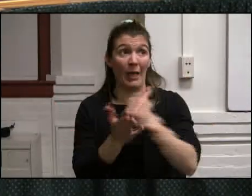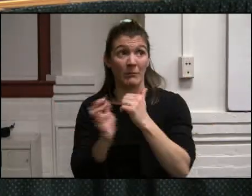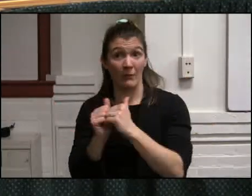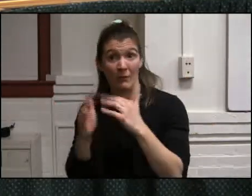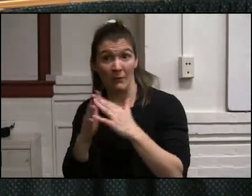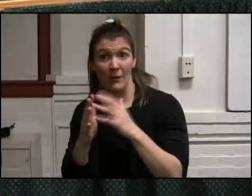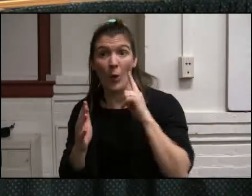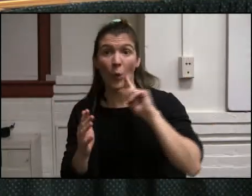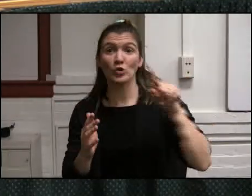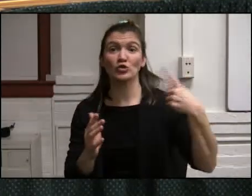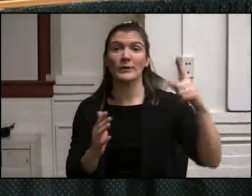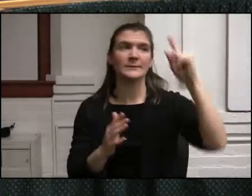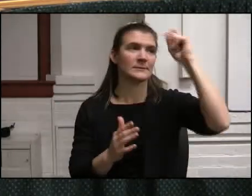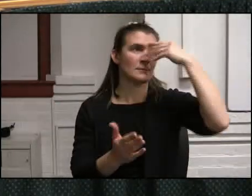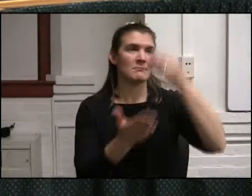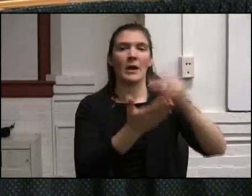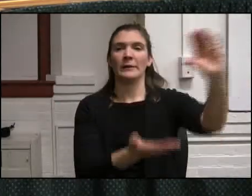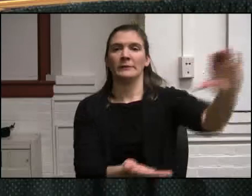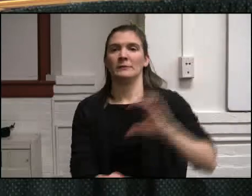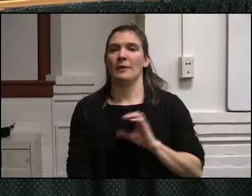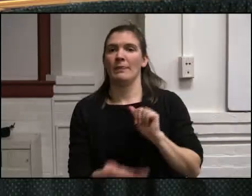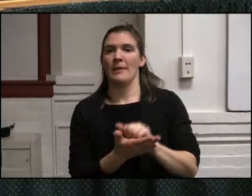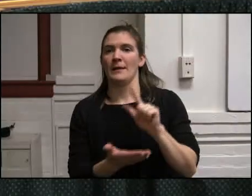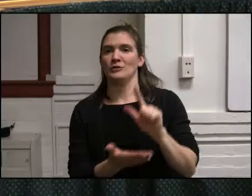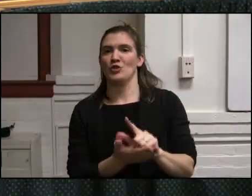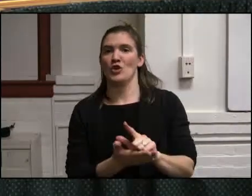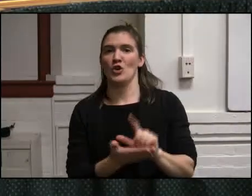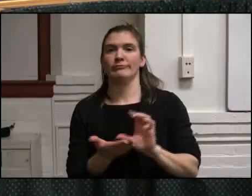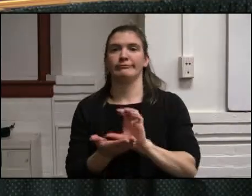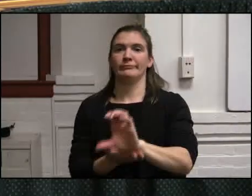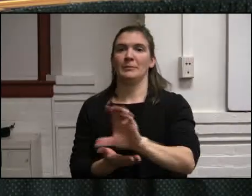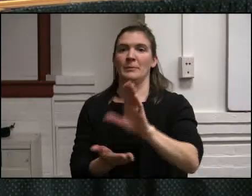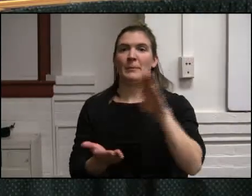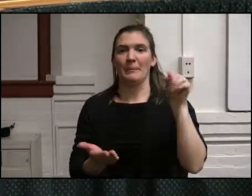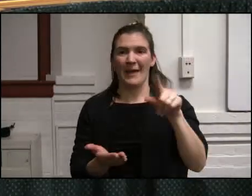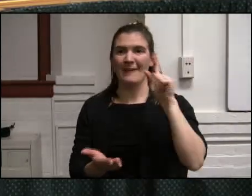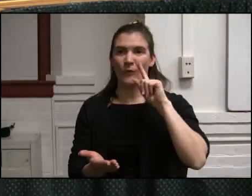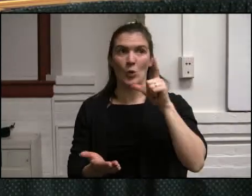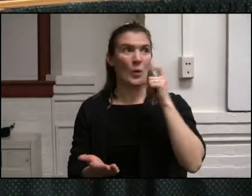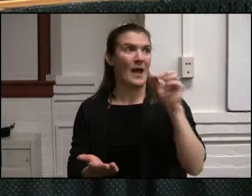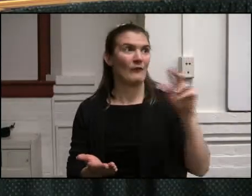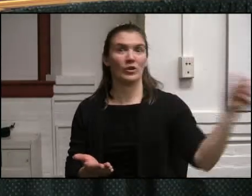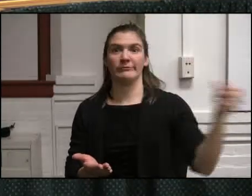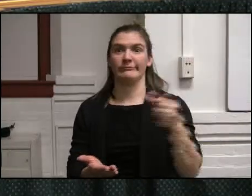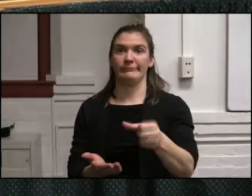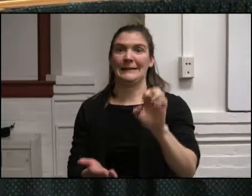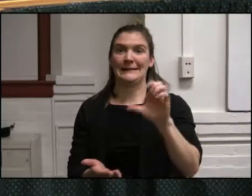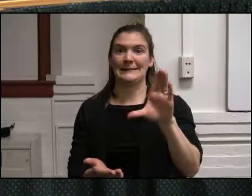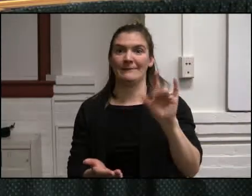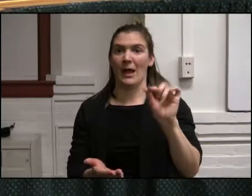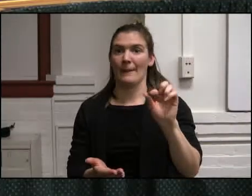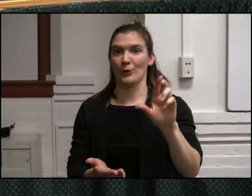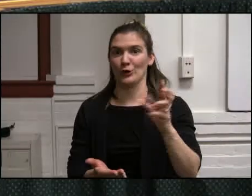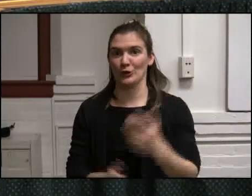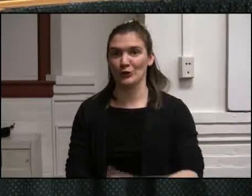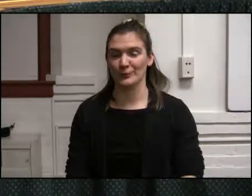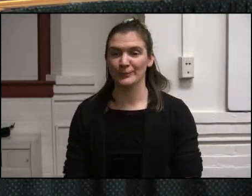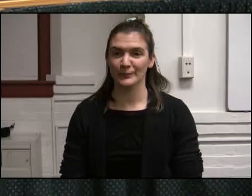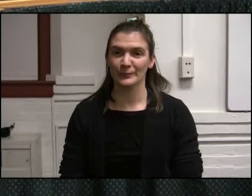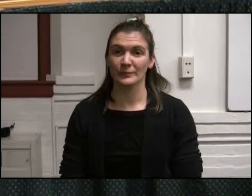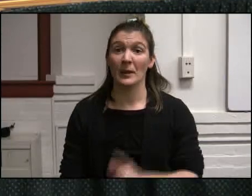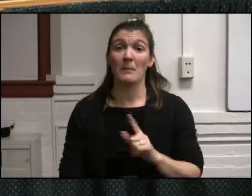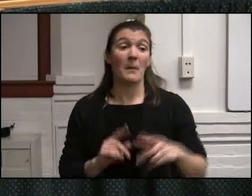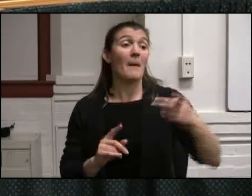here, or whether it's just state funding that's going to help in terms of paying for the expertise that's coming in from the EC Fiber folks and perhaps others.